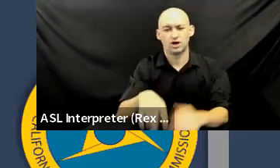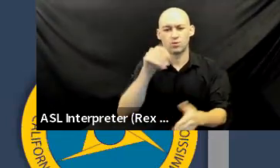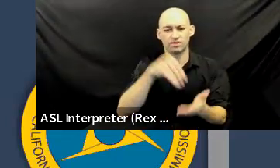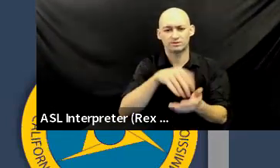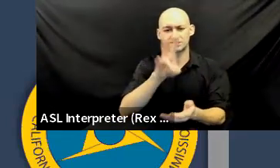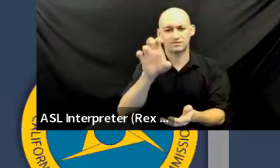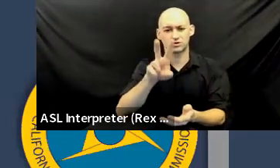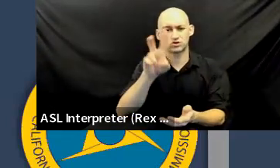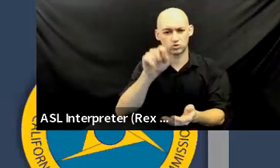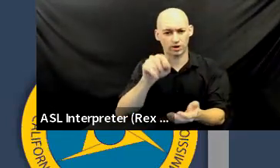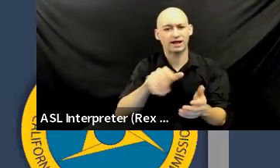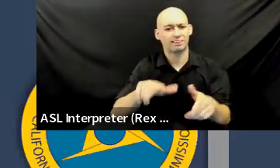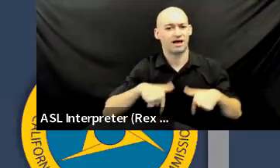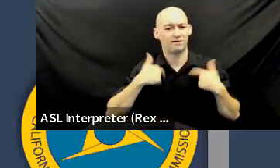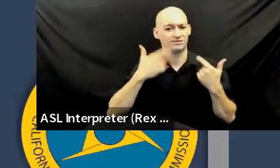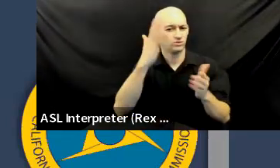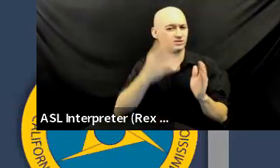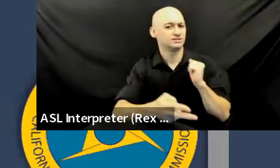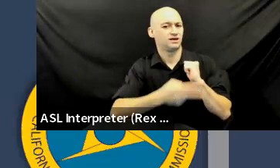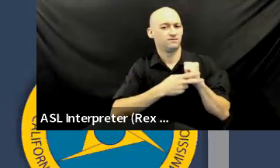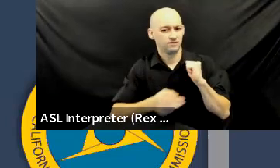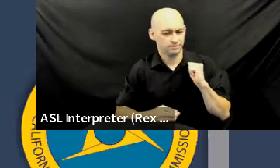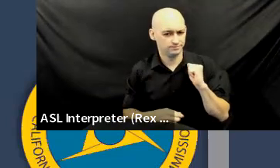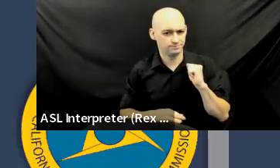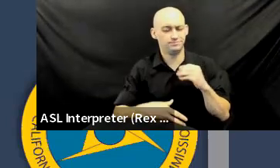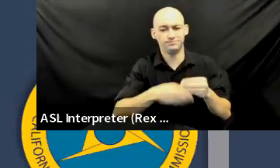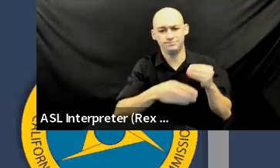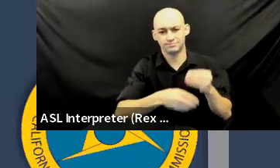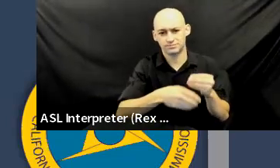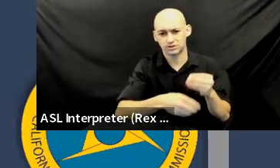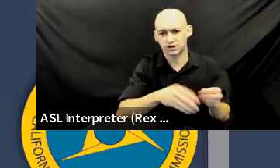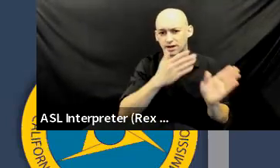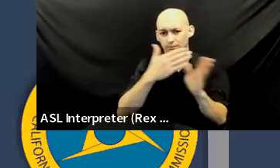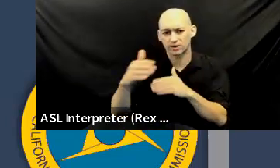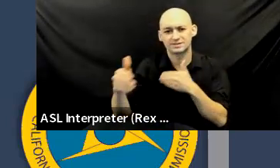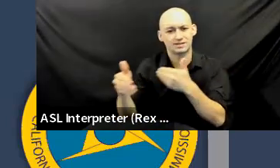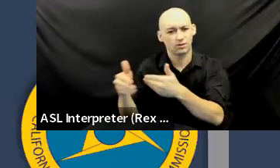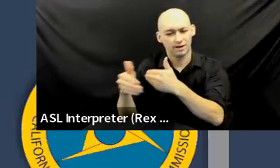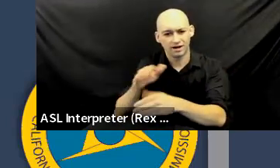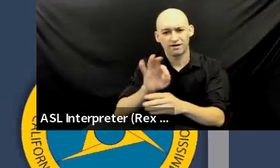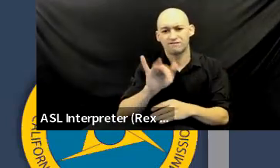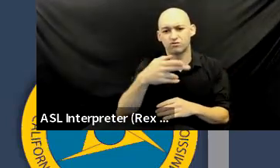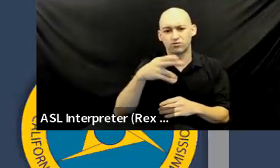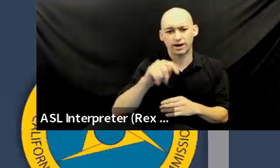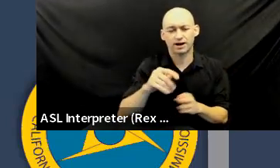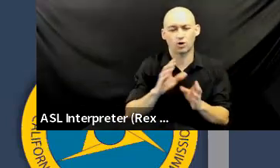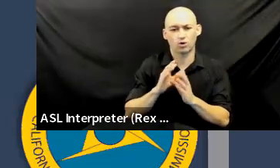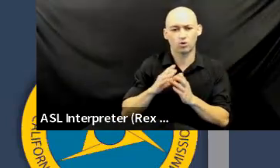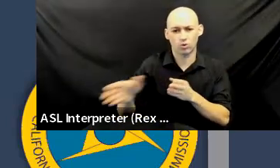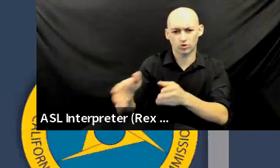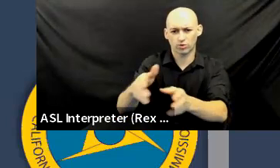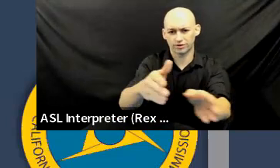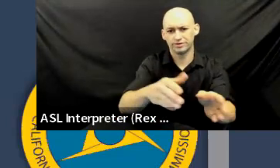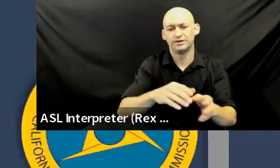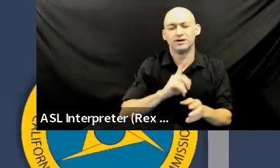1,720 lives will be saved. In addition, the communities nearby freight corridors most impacted by the